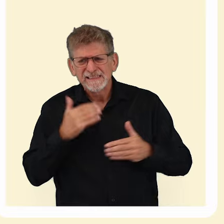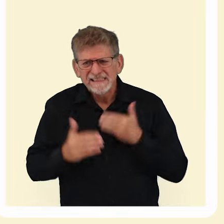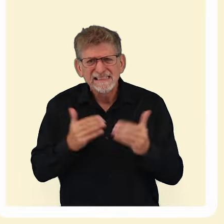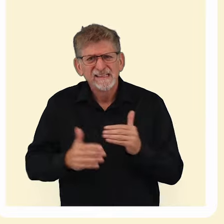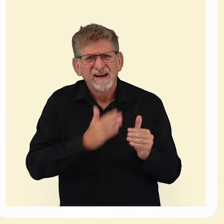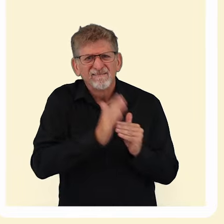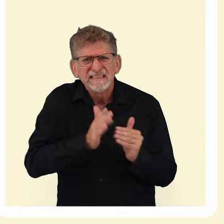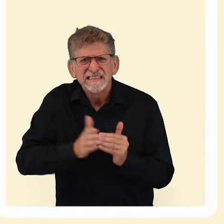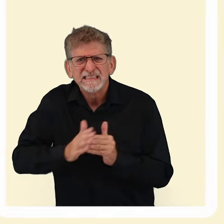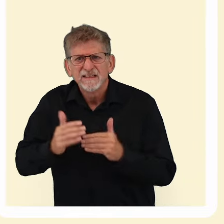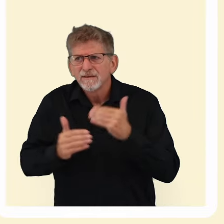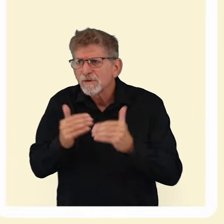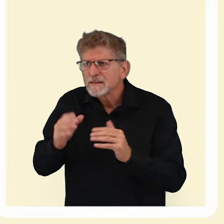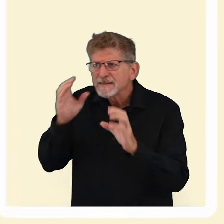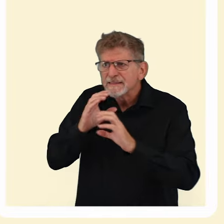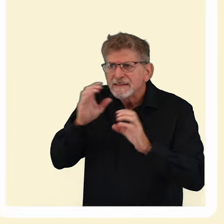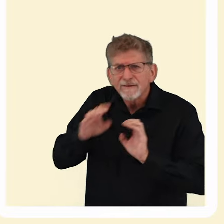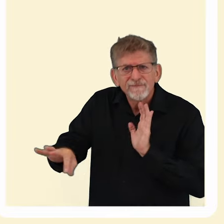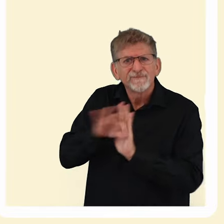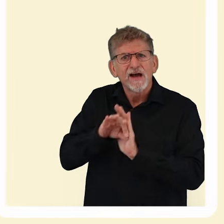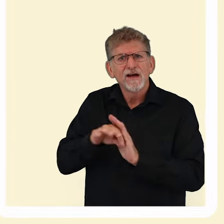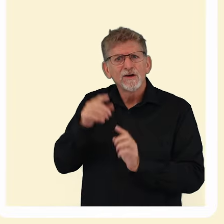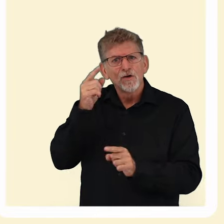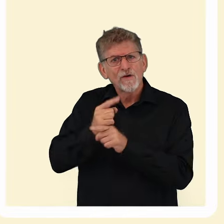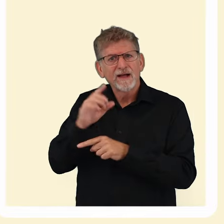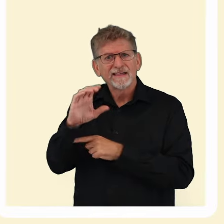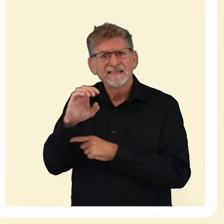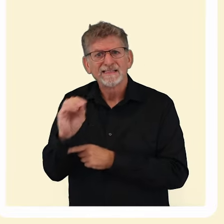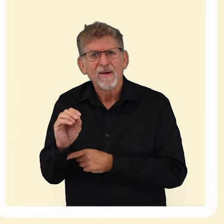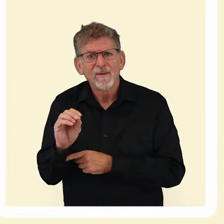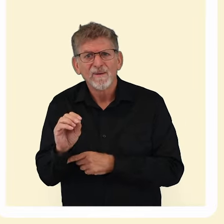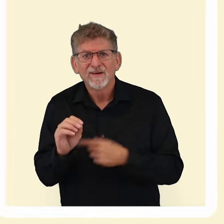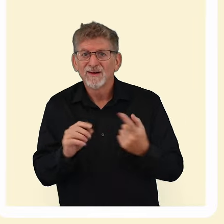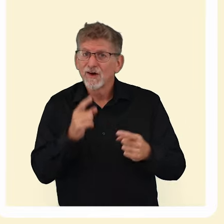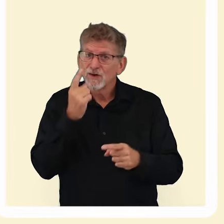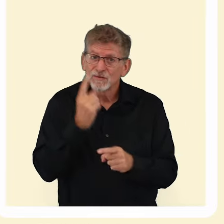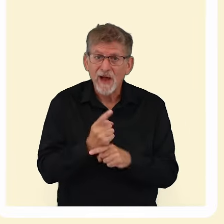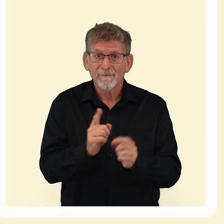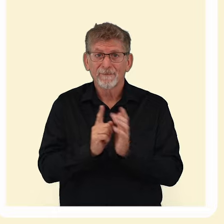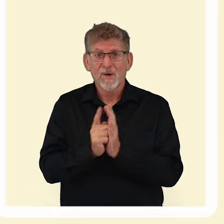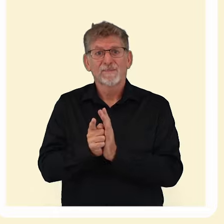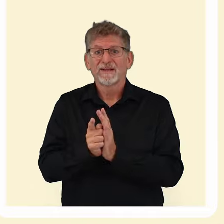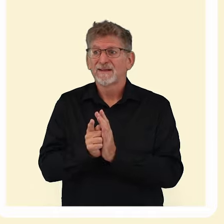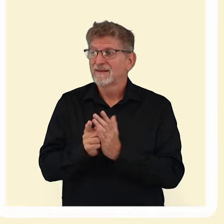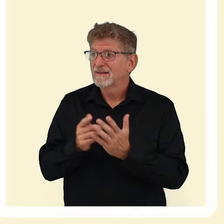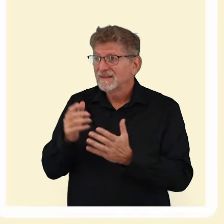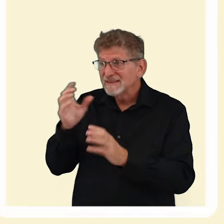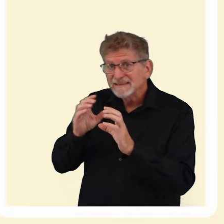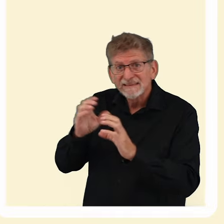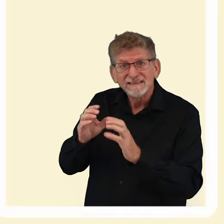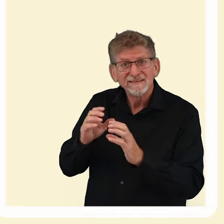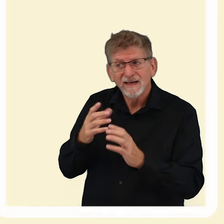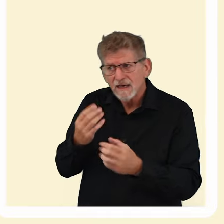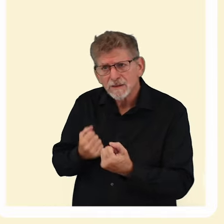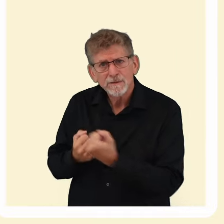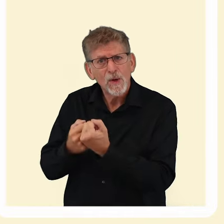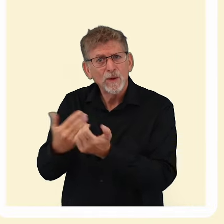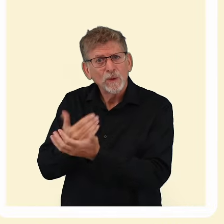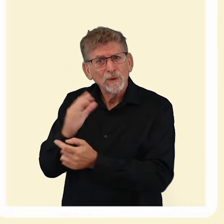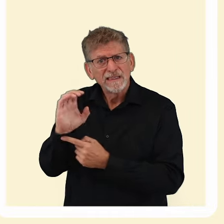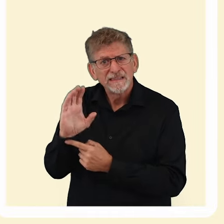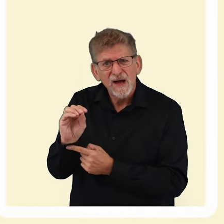the pandemic, to kind of complete the process, to find the right CEO at the right